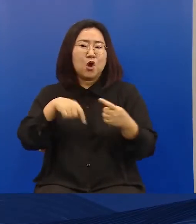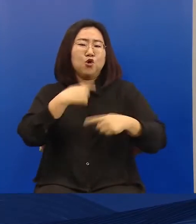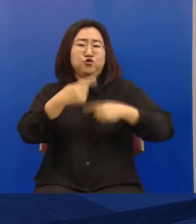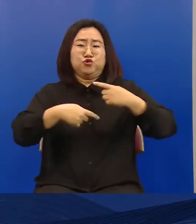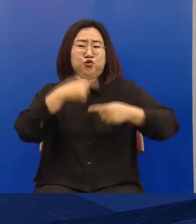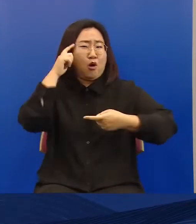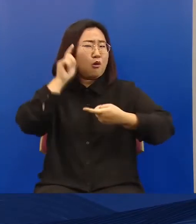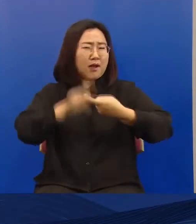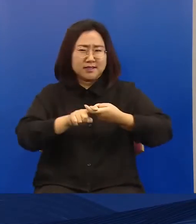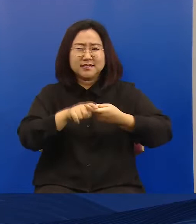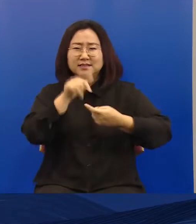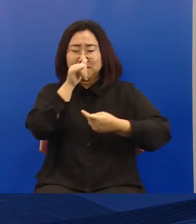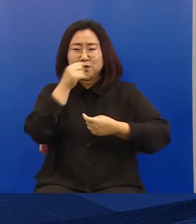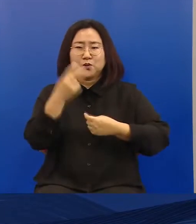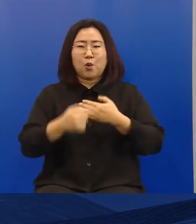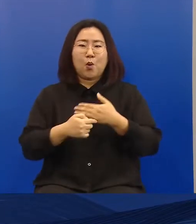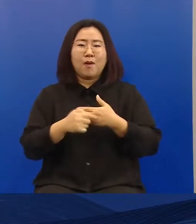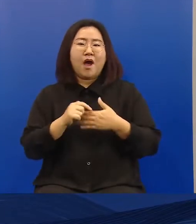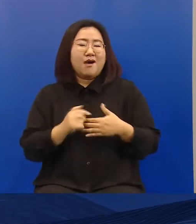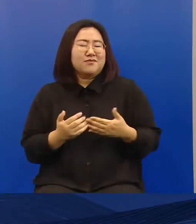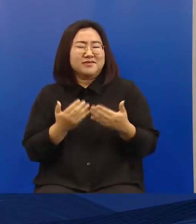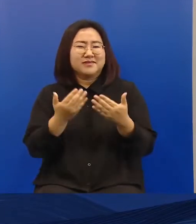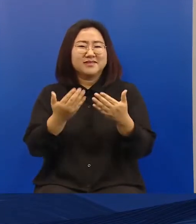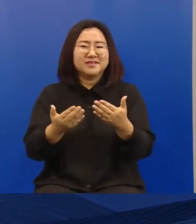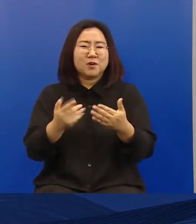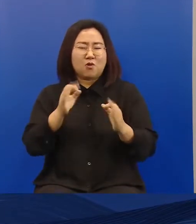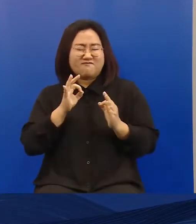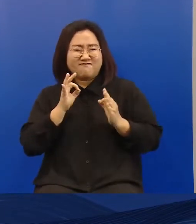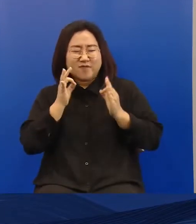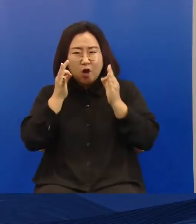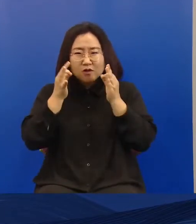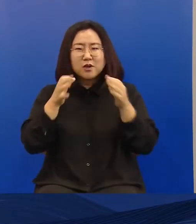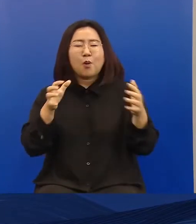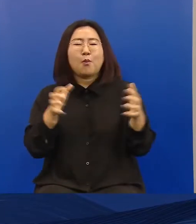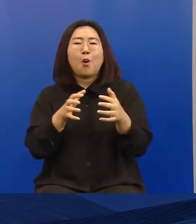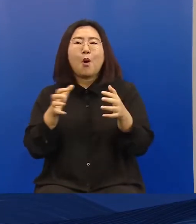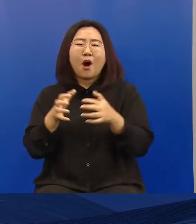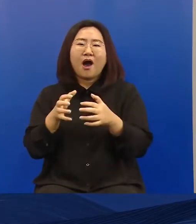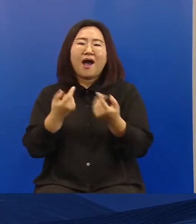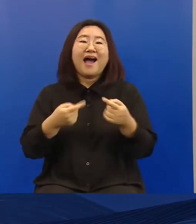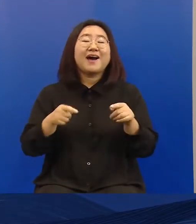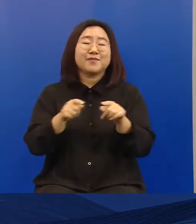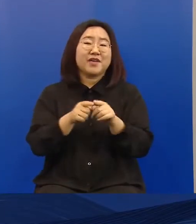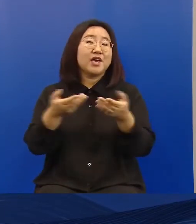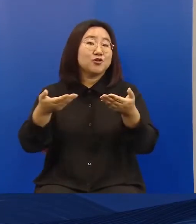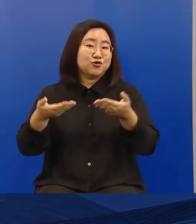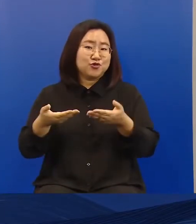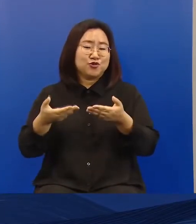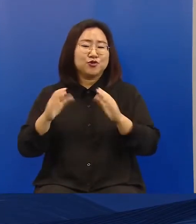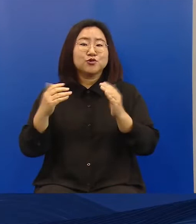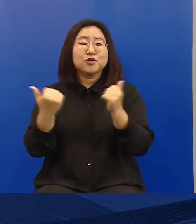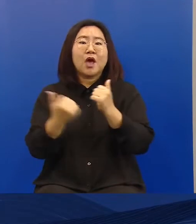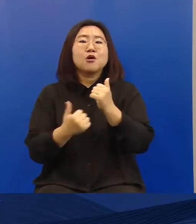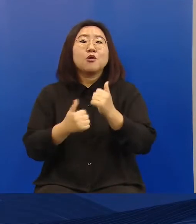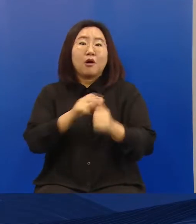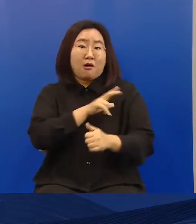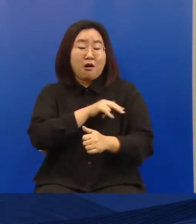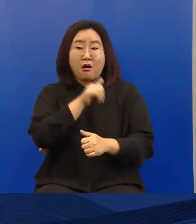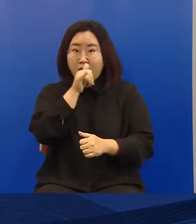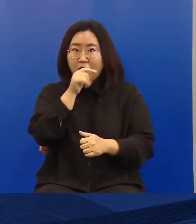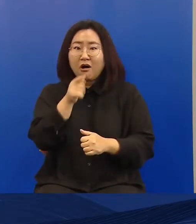We have a lot of members of the National Assembly, but there are only few who are interested in sign